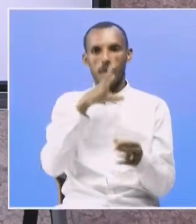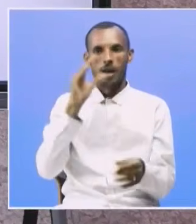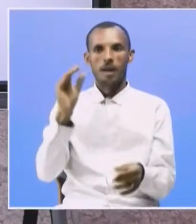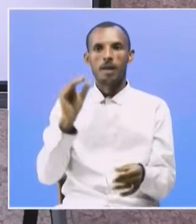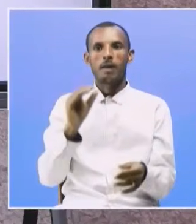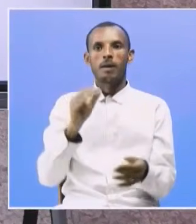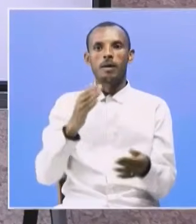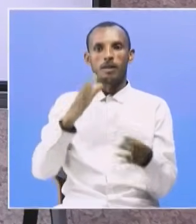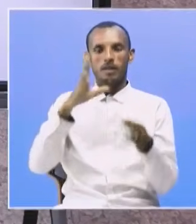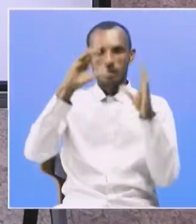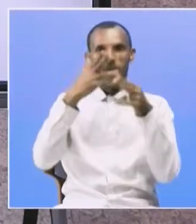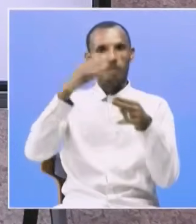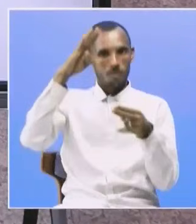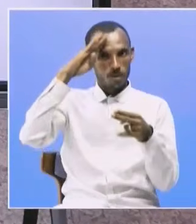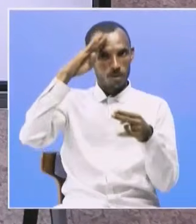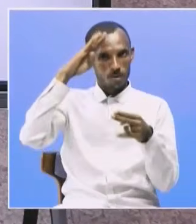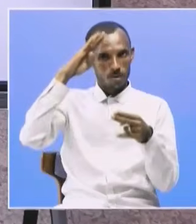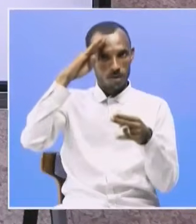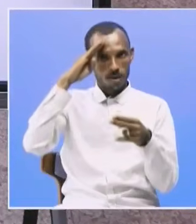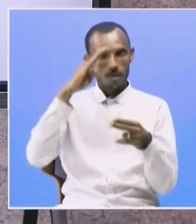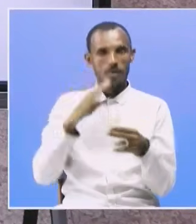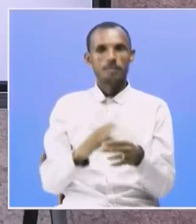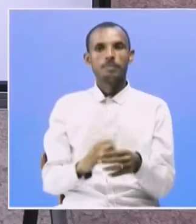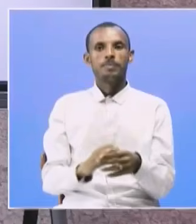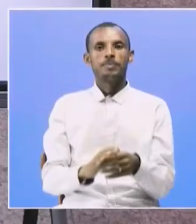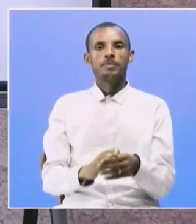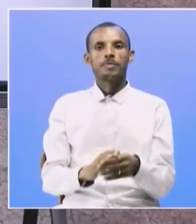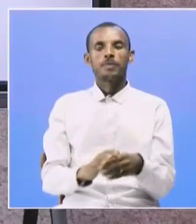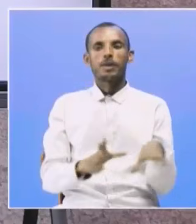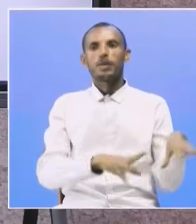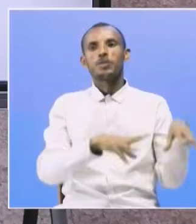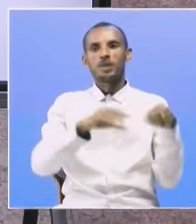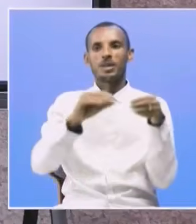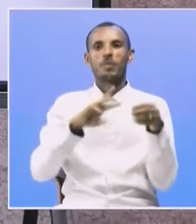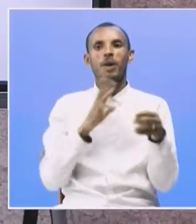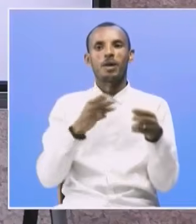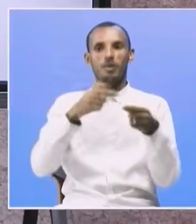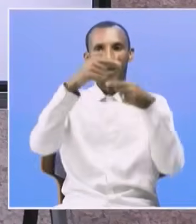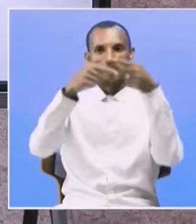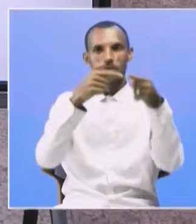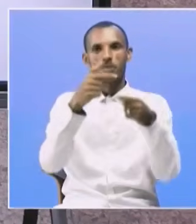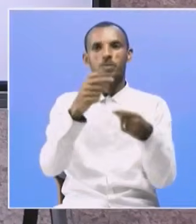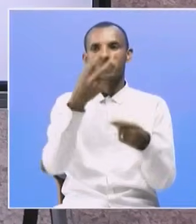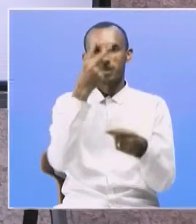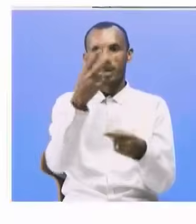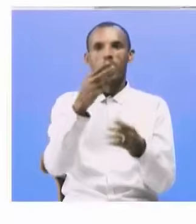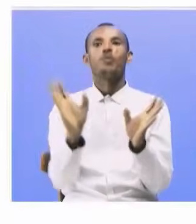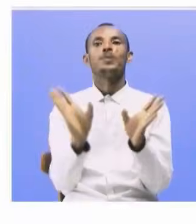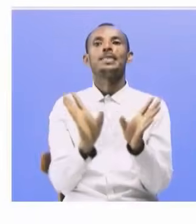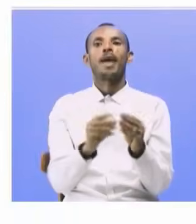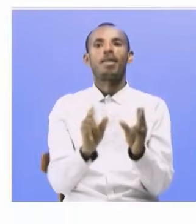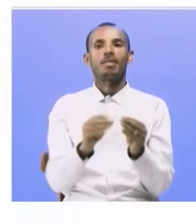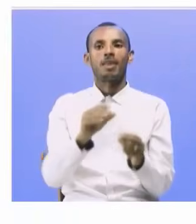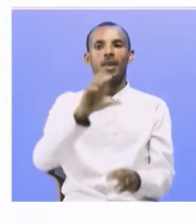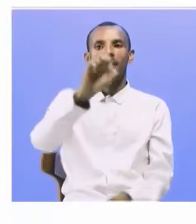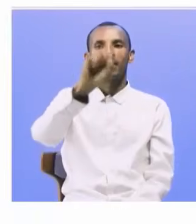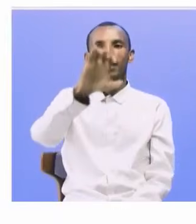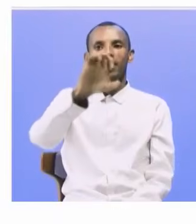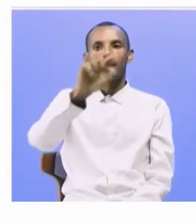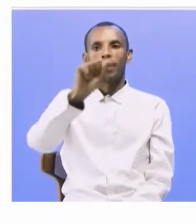I am Bizna McConnell. Today, students, we are going to see Unit 1,